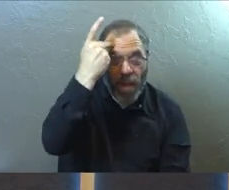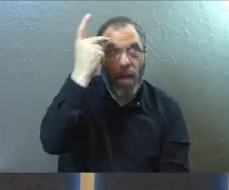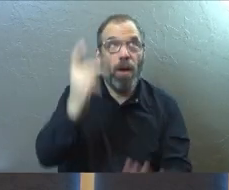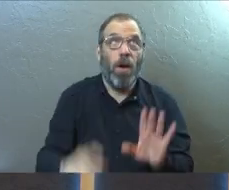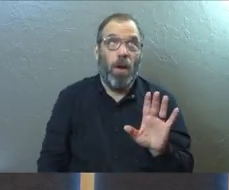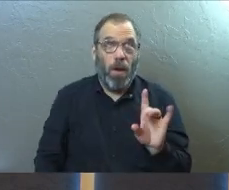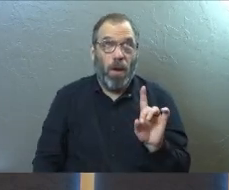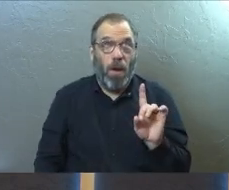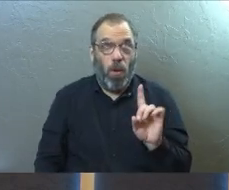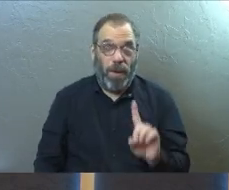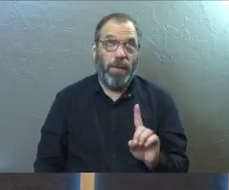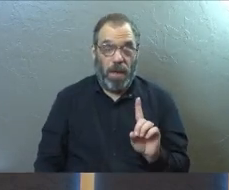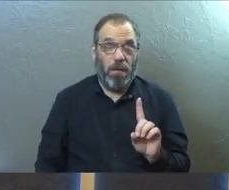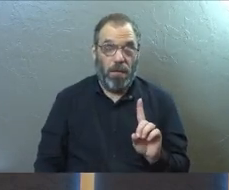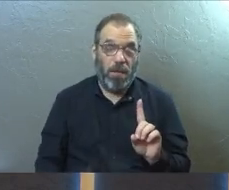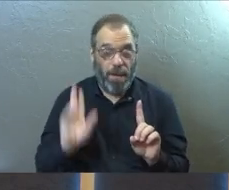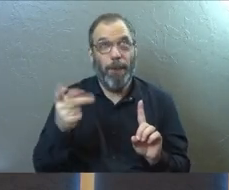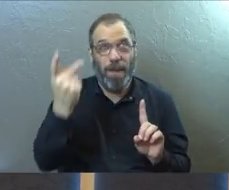me just take a breath on that for a second.